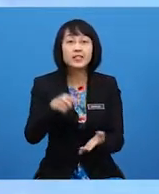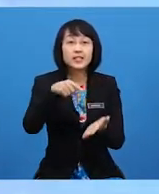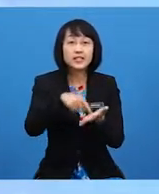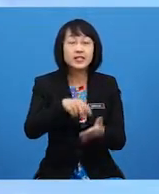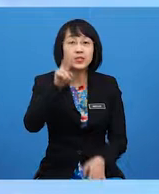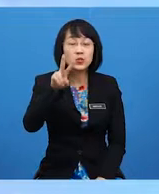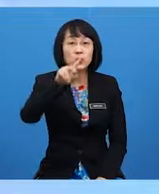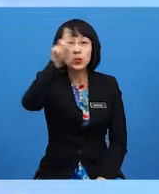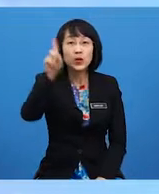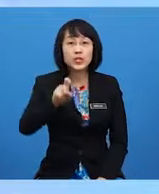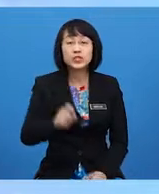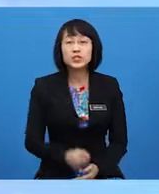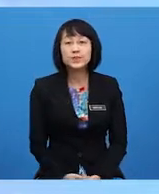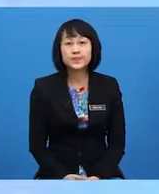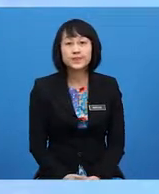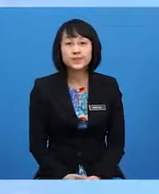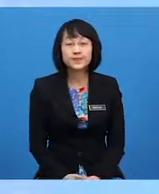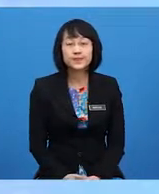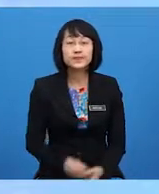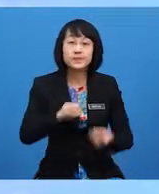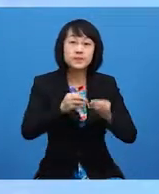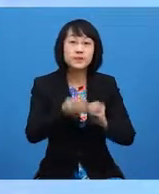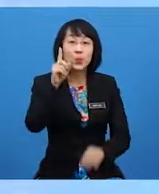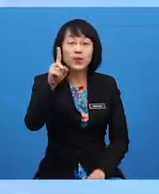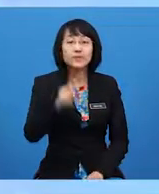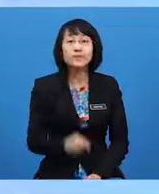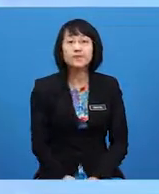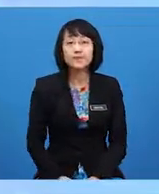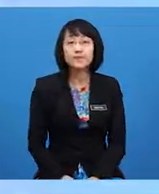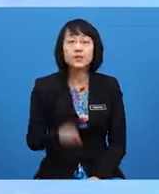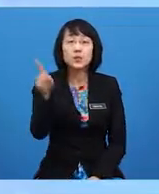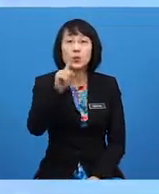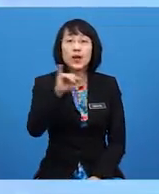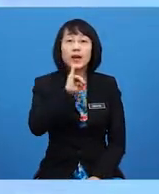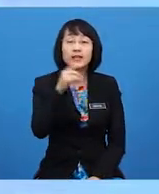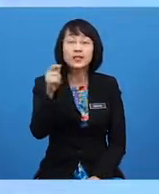B, on the wall. And C, in the wall.